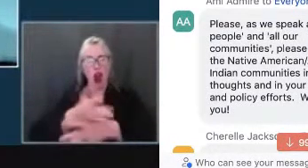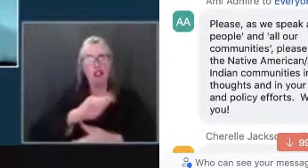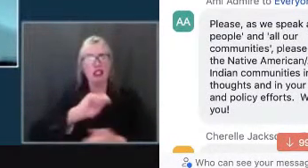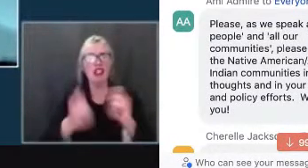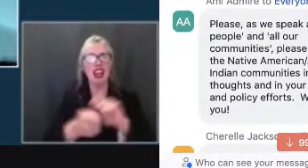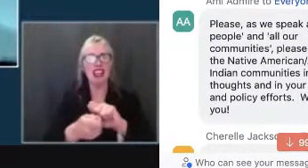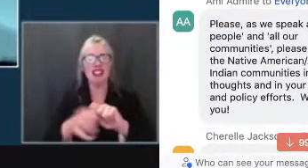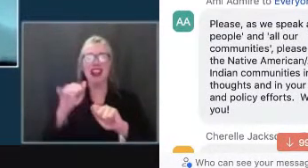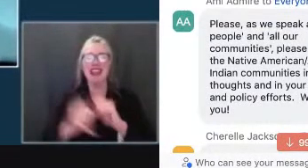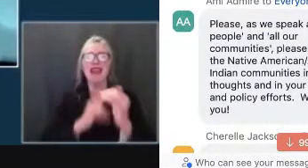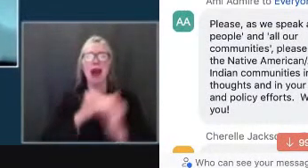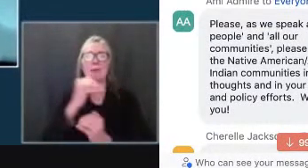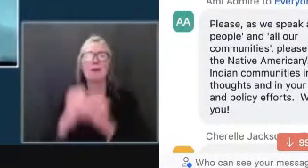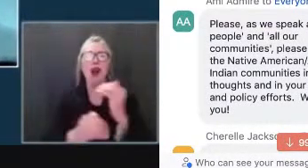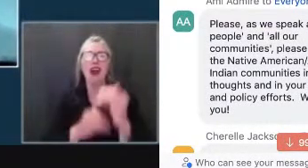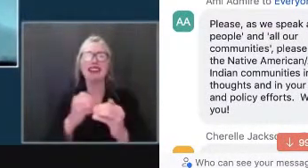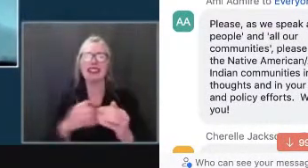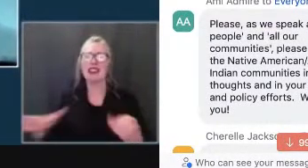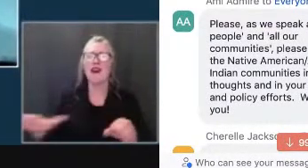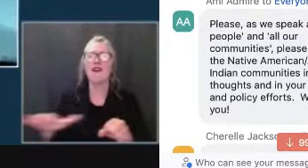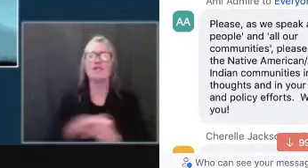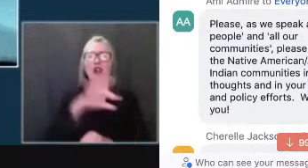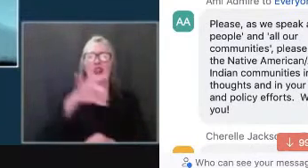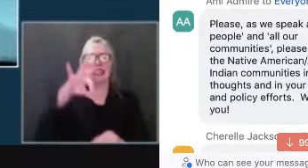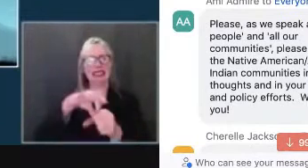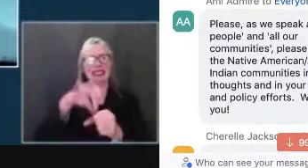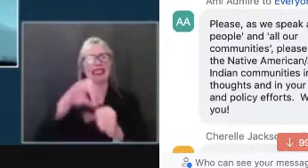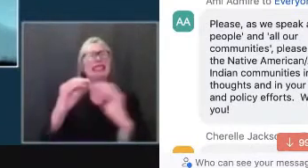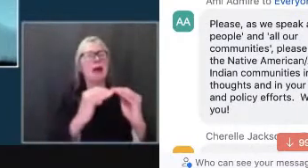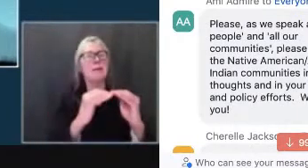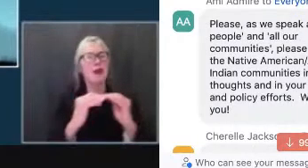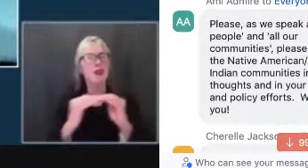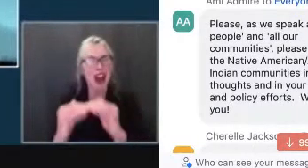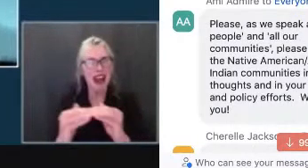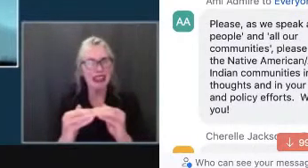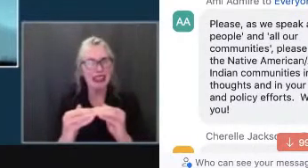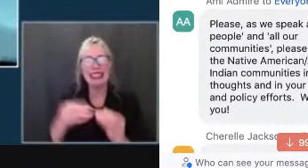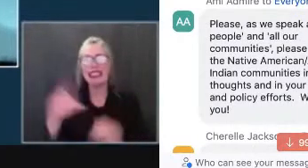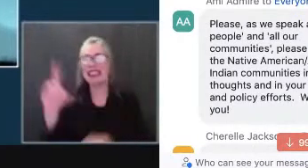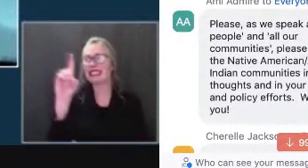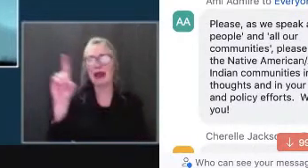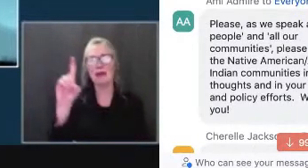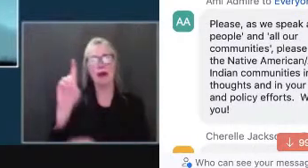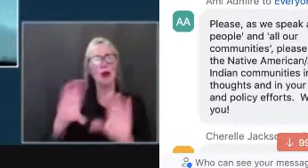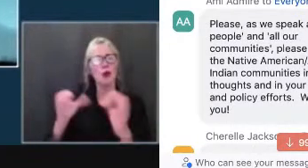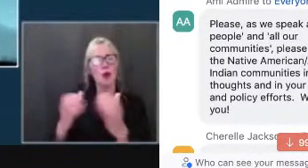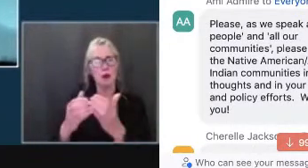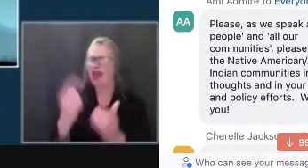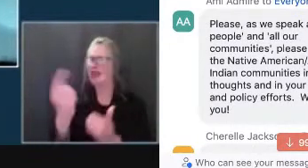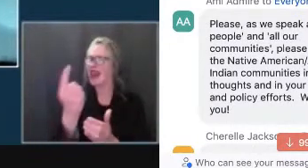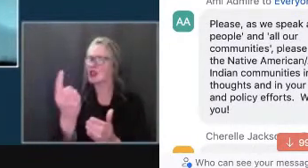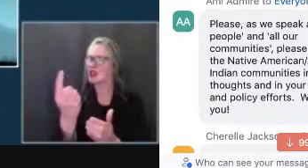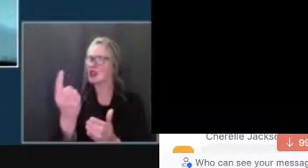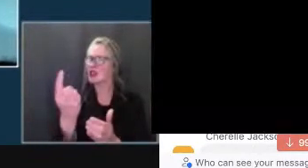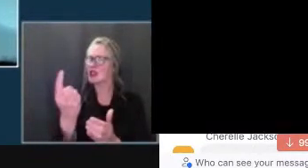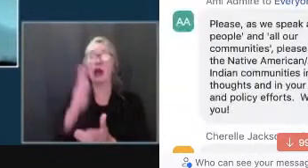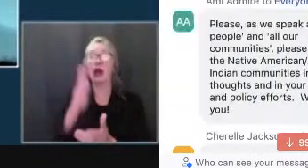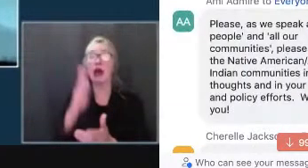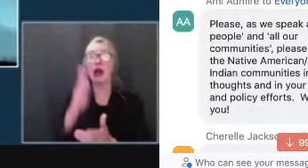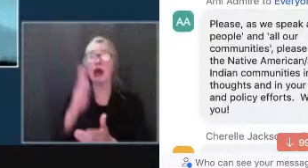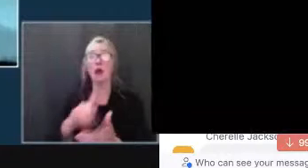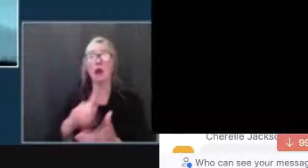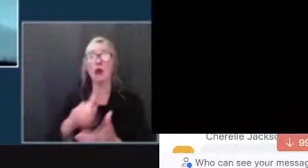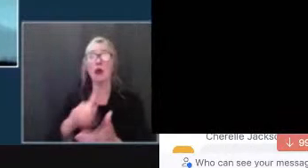a part of the Democratic Party, is the only thing that will catalyze the change we need to see. And the truth is,